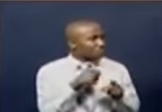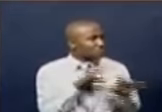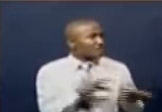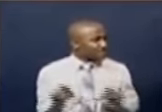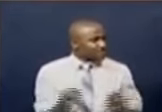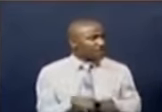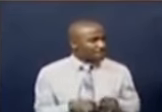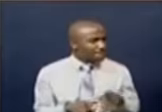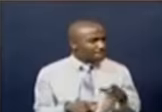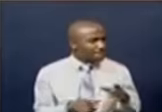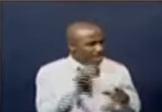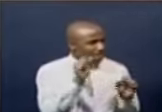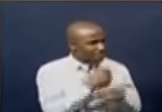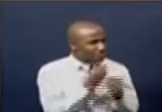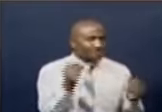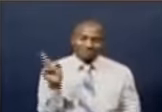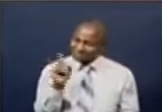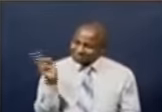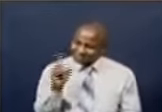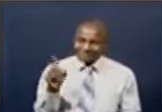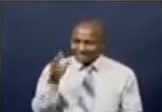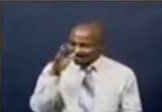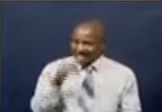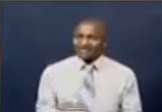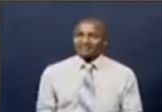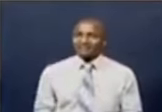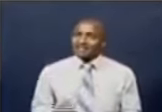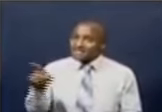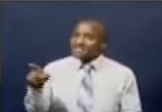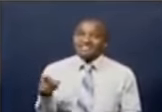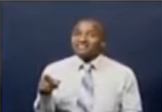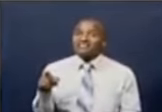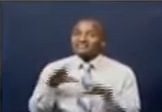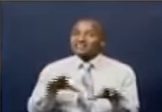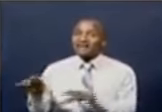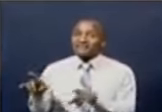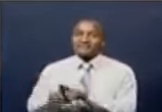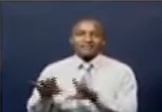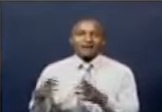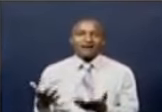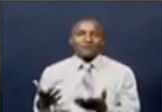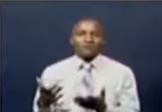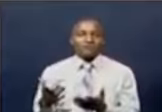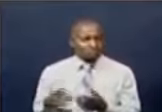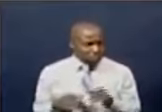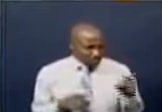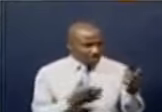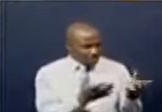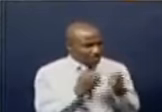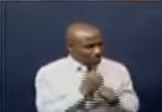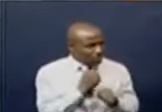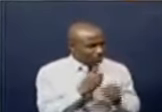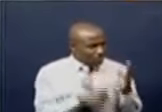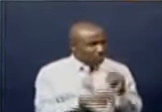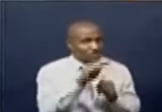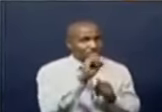it's think like he really can do anything. The buck stops with him. So how do you become a victim when you are in charge? What can he do? What can he do? NOC